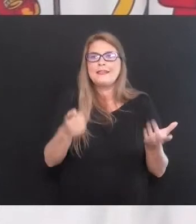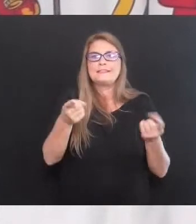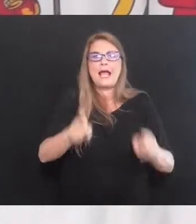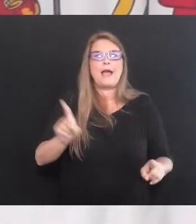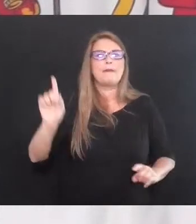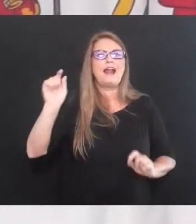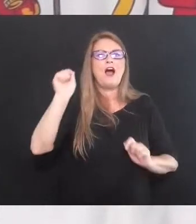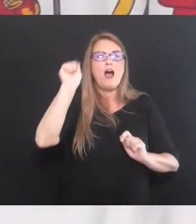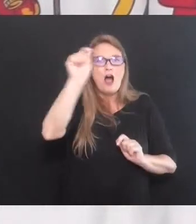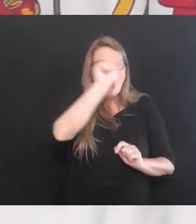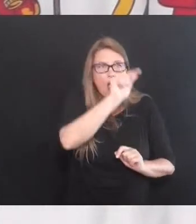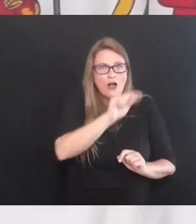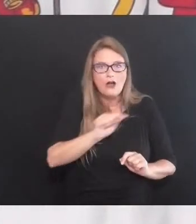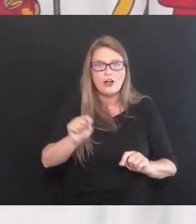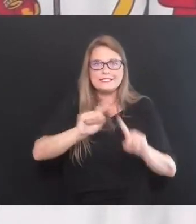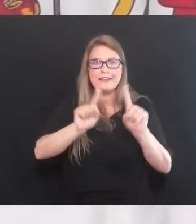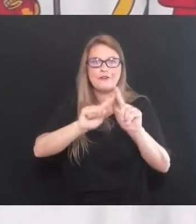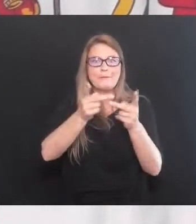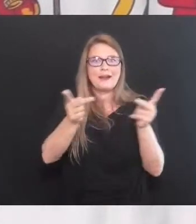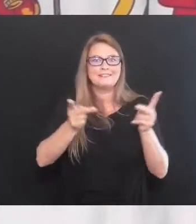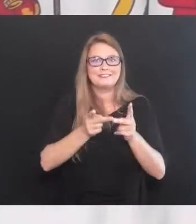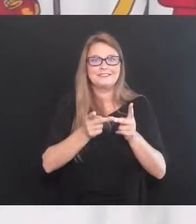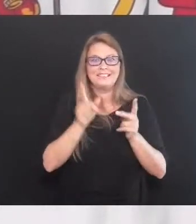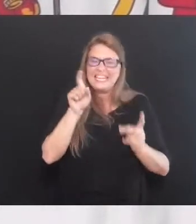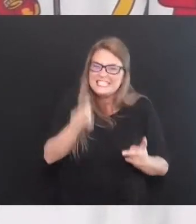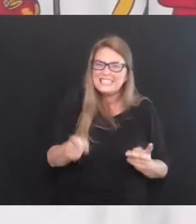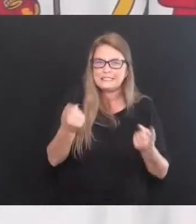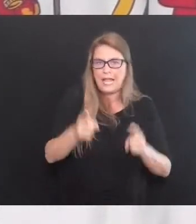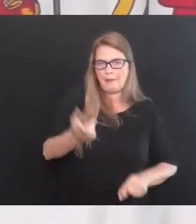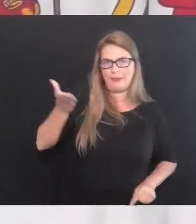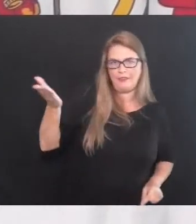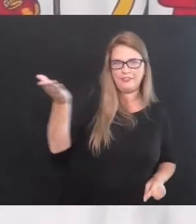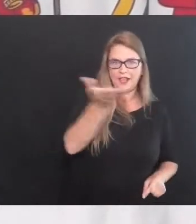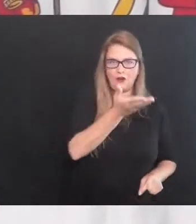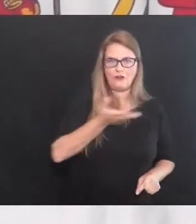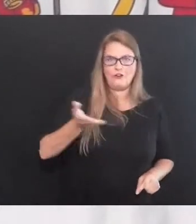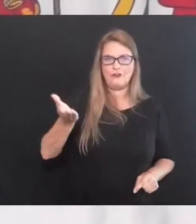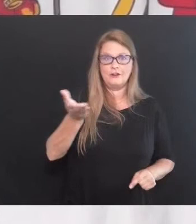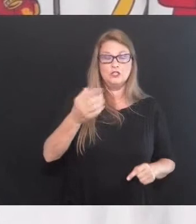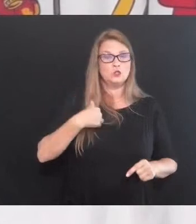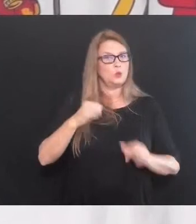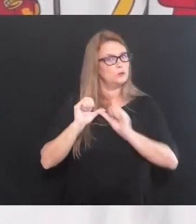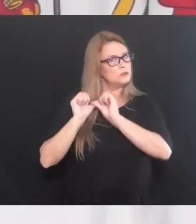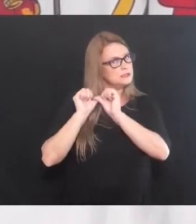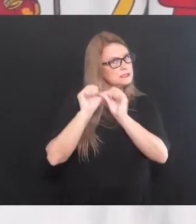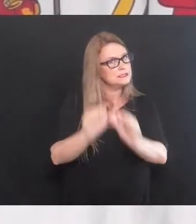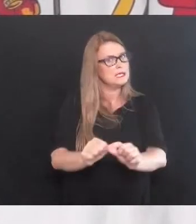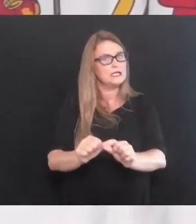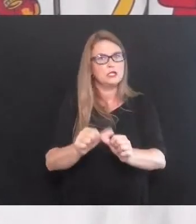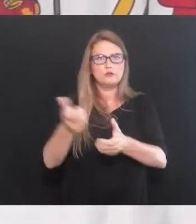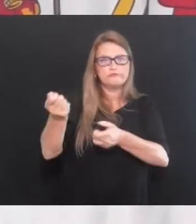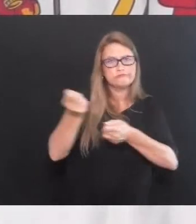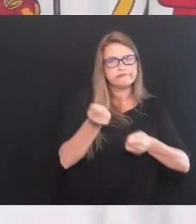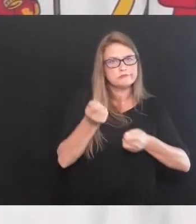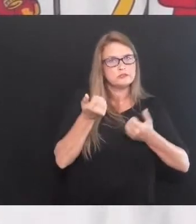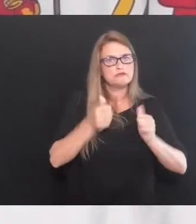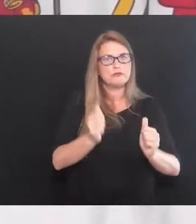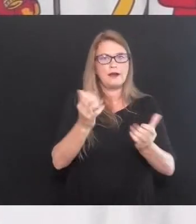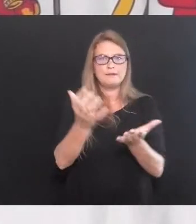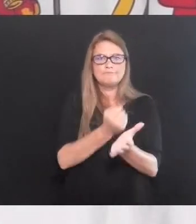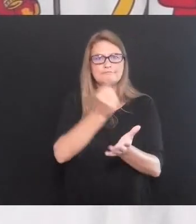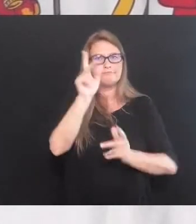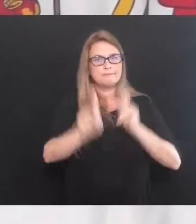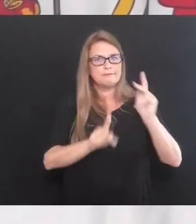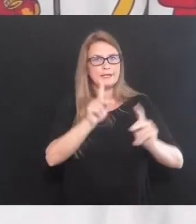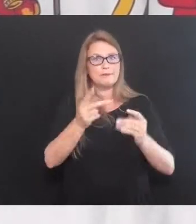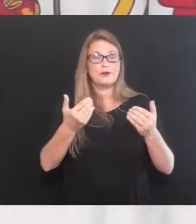We got to have it everywhere. And so we're just going to keep pouring it on, and keep trying to do everything we possibly